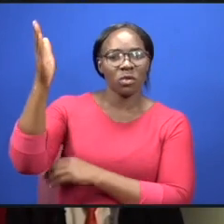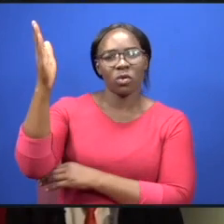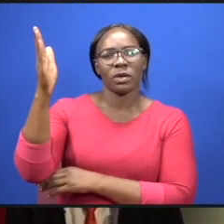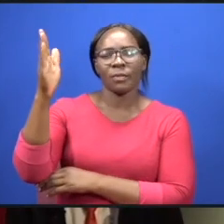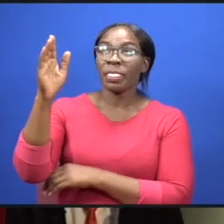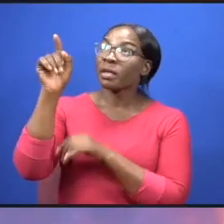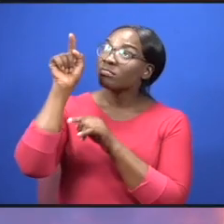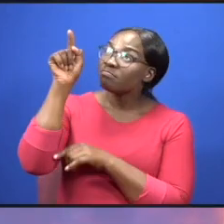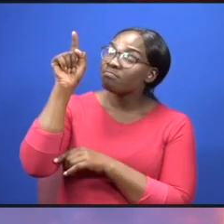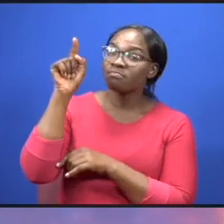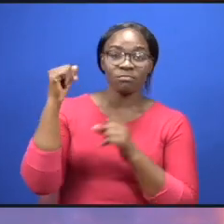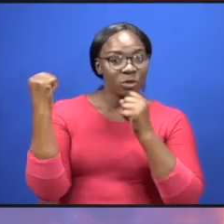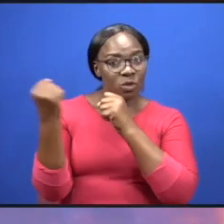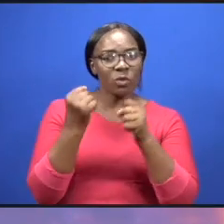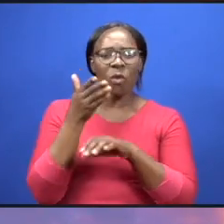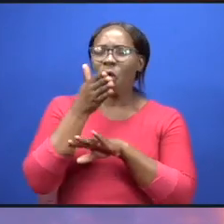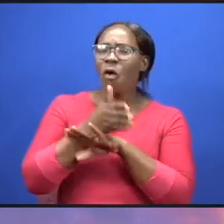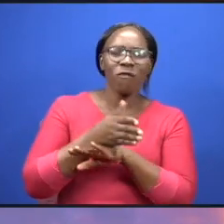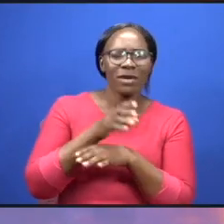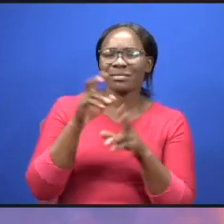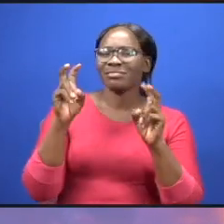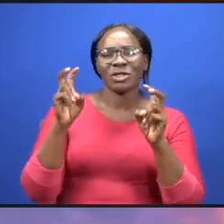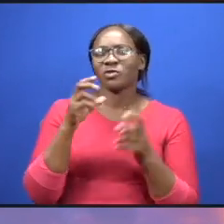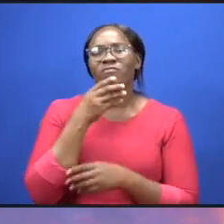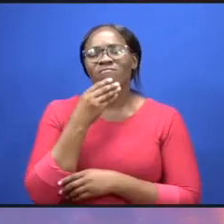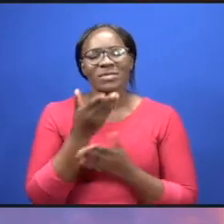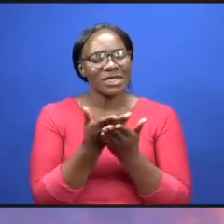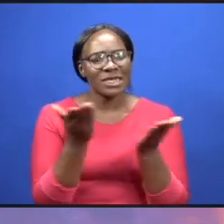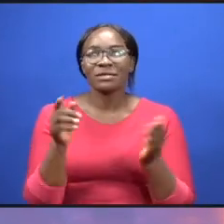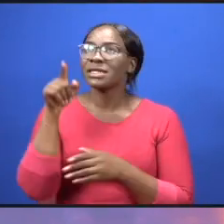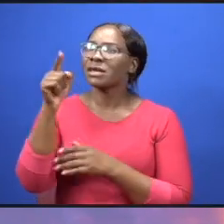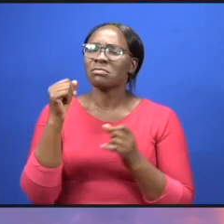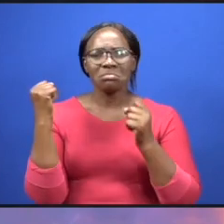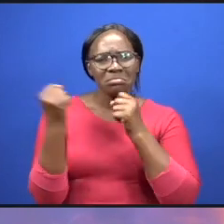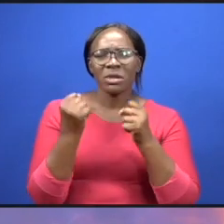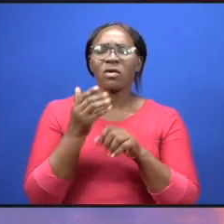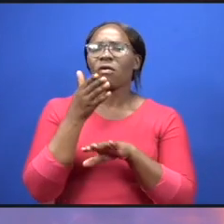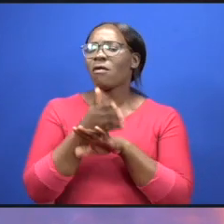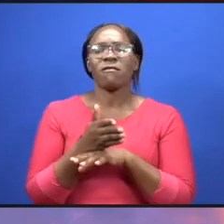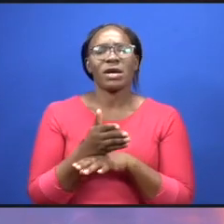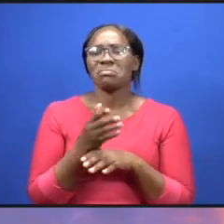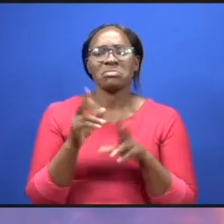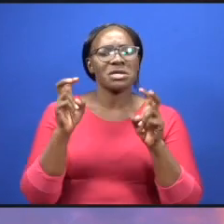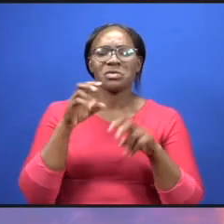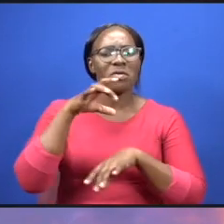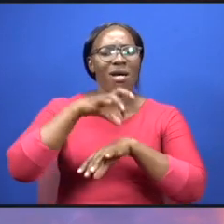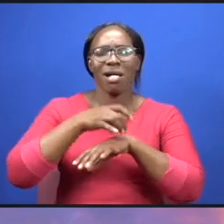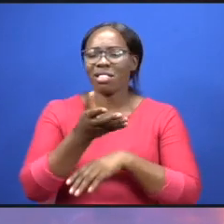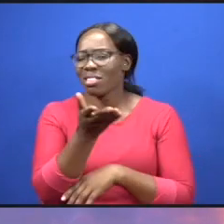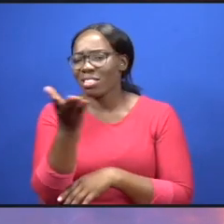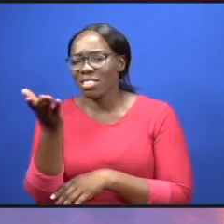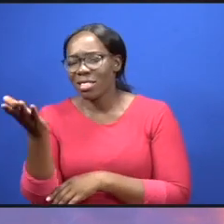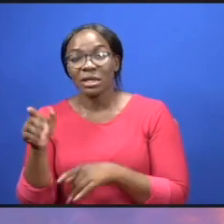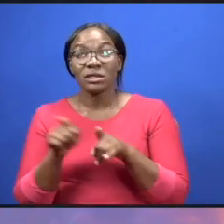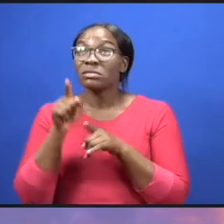He is sovereign over the affairs of men. He is sovereign over the affairs of this universe. He's